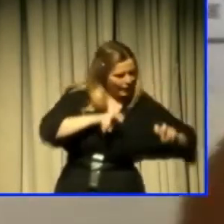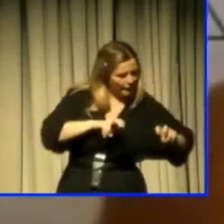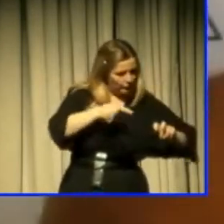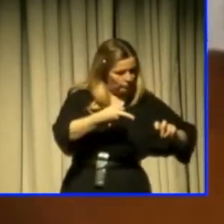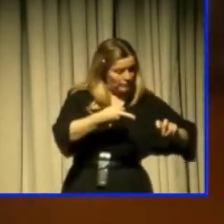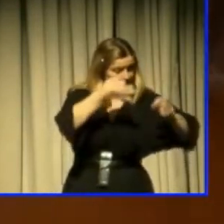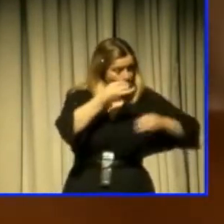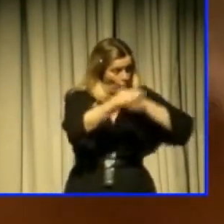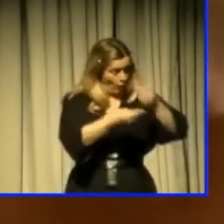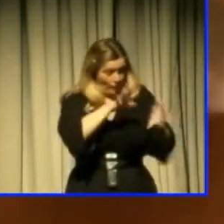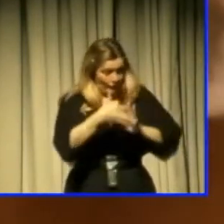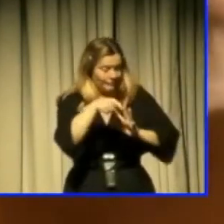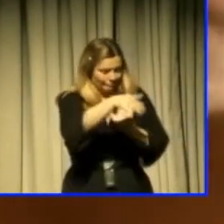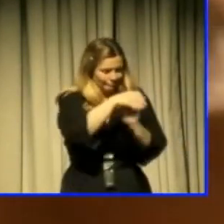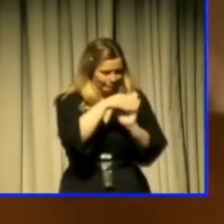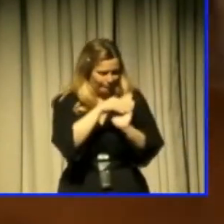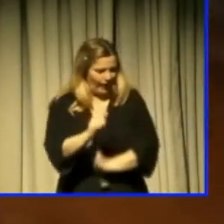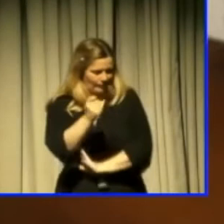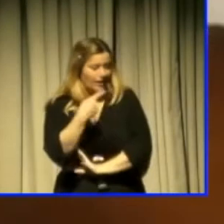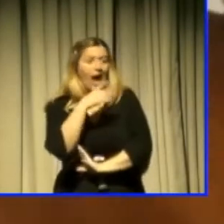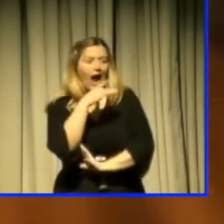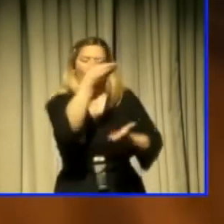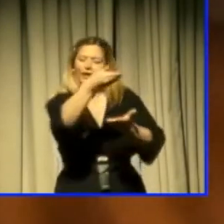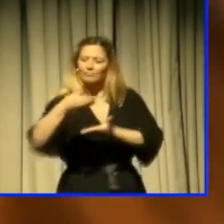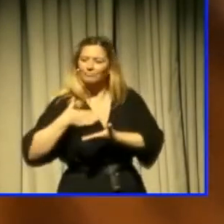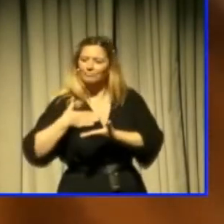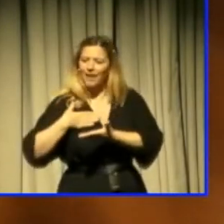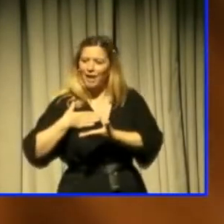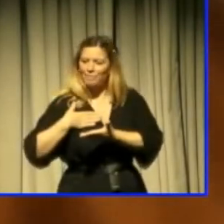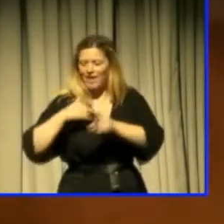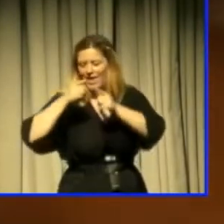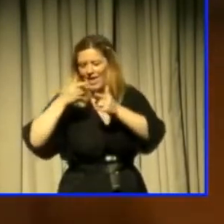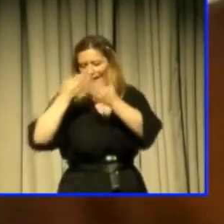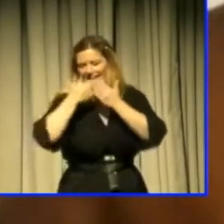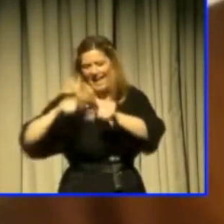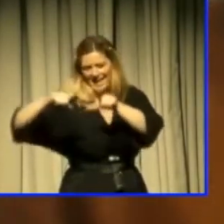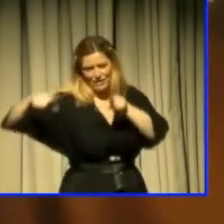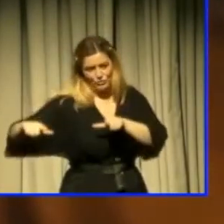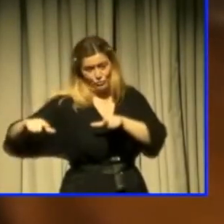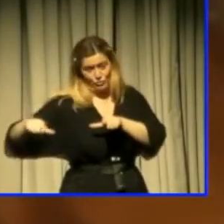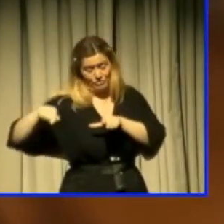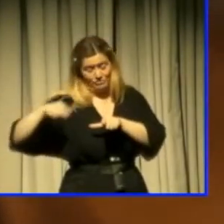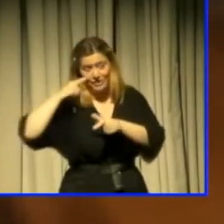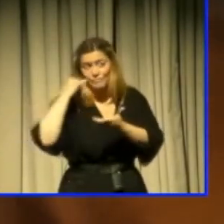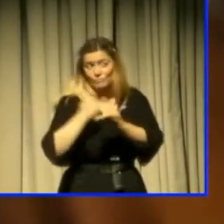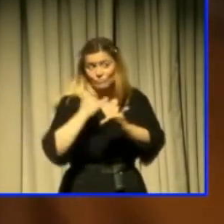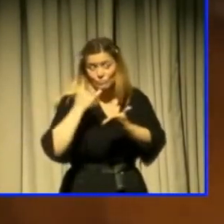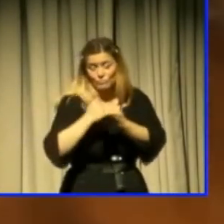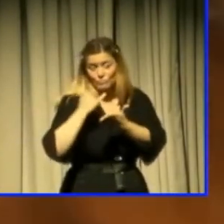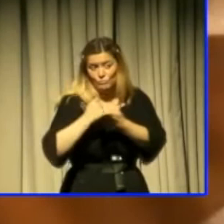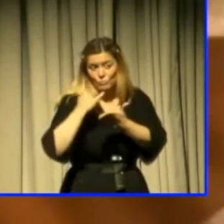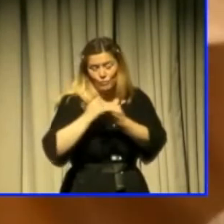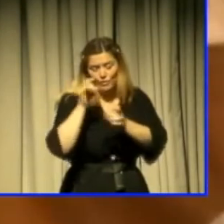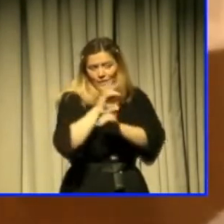studio. You will get this kind of like evidence wall. So you will have a lot of information, and it's always